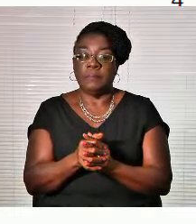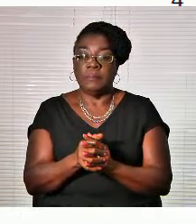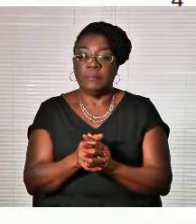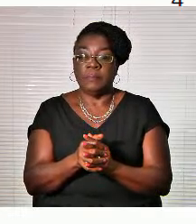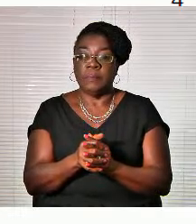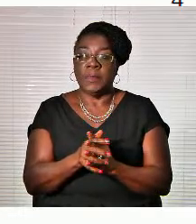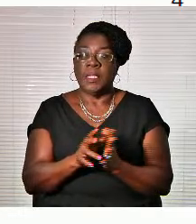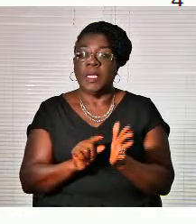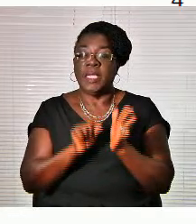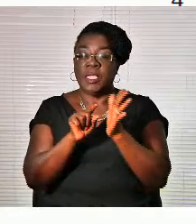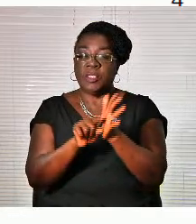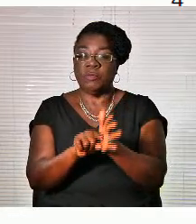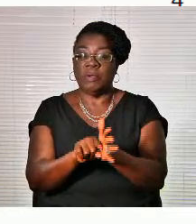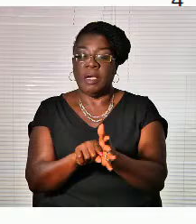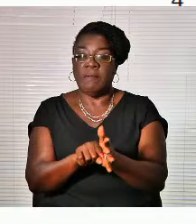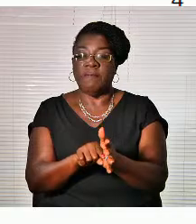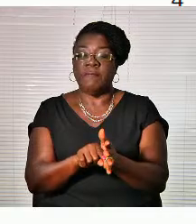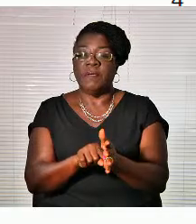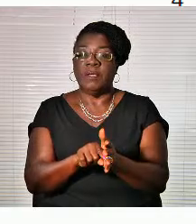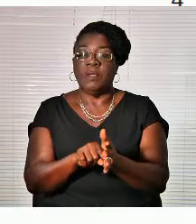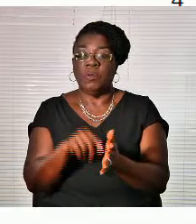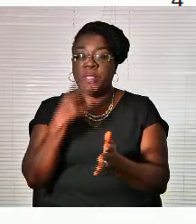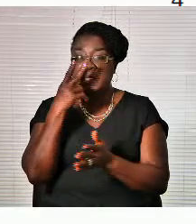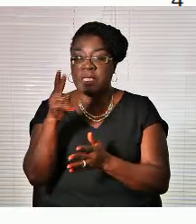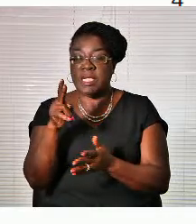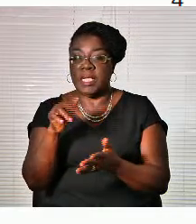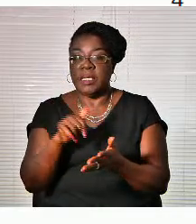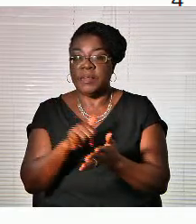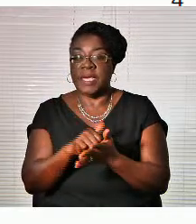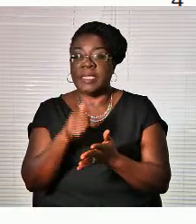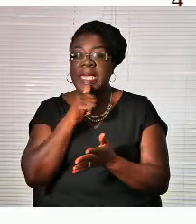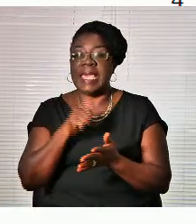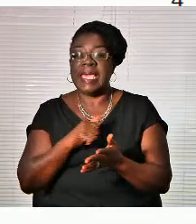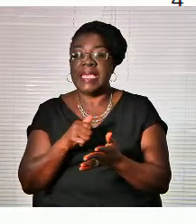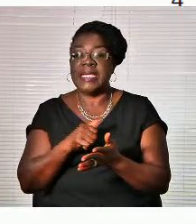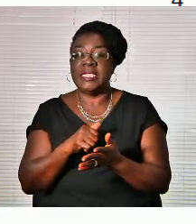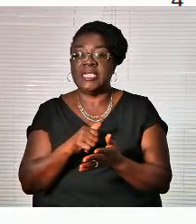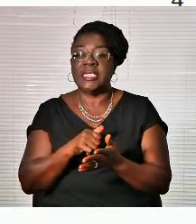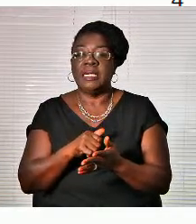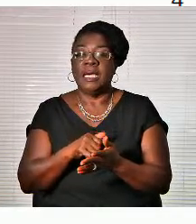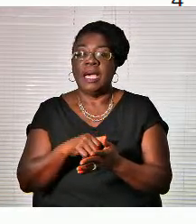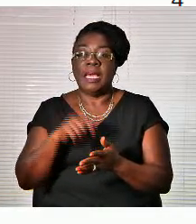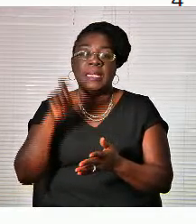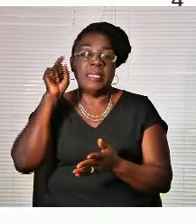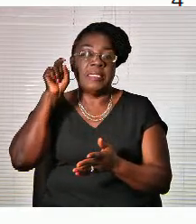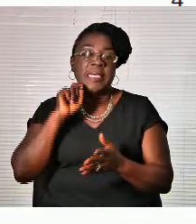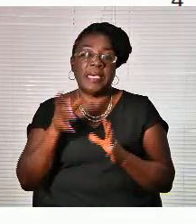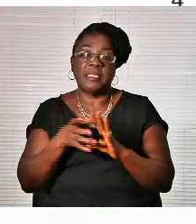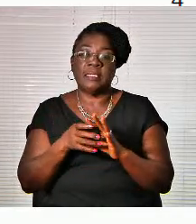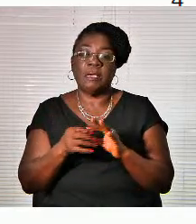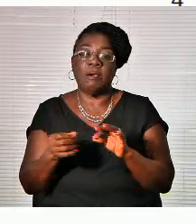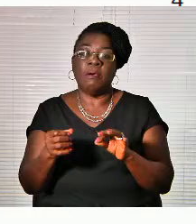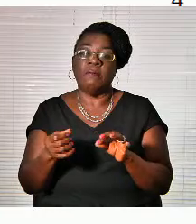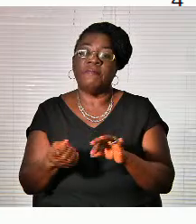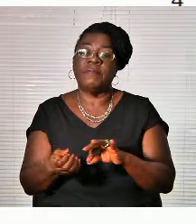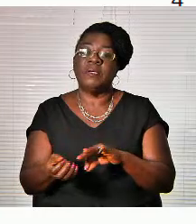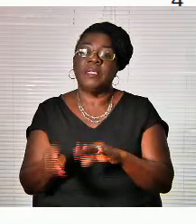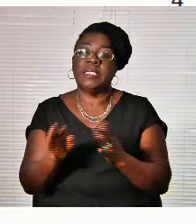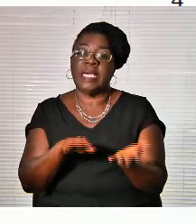In this graph, we note the age and sex distribution of our COVID-19